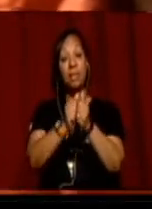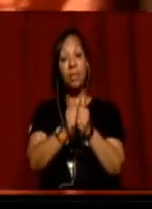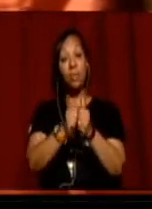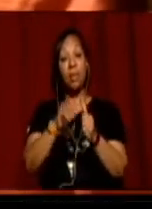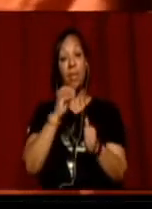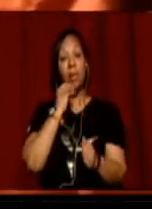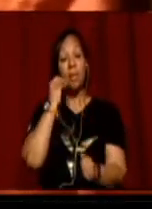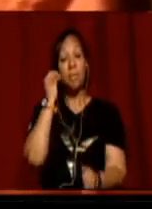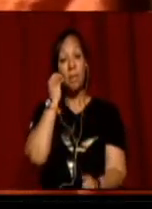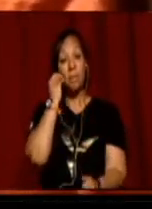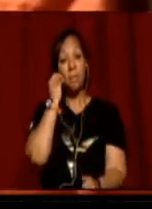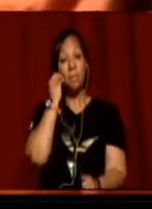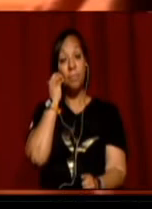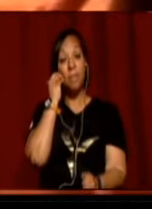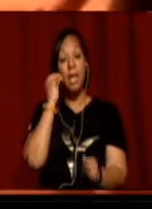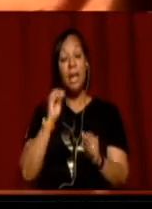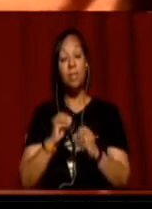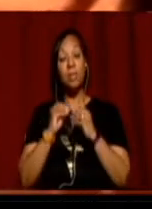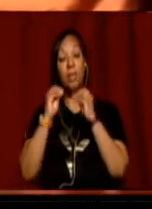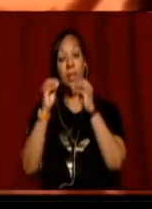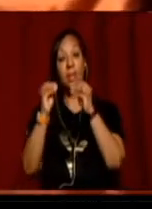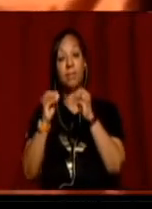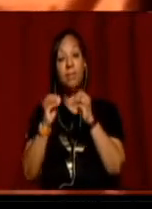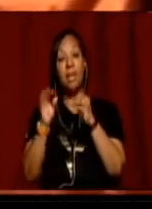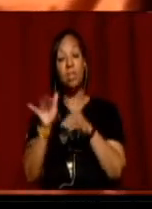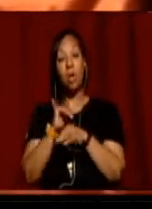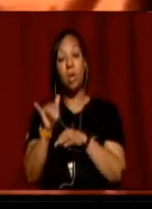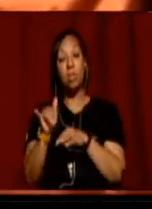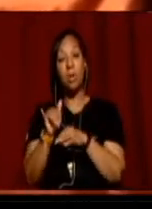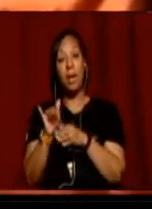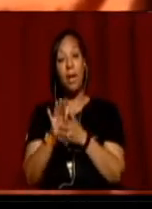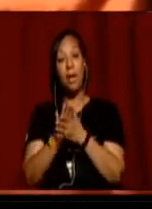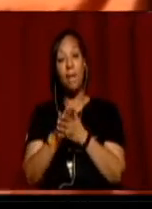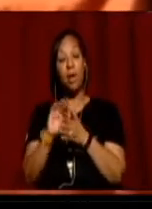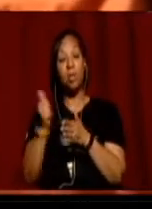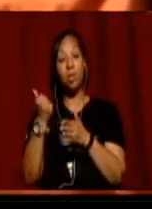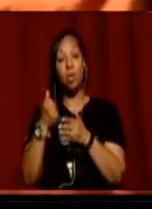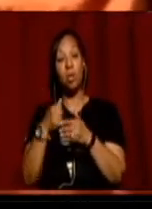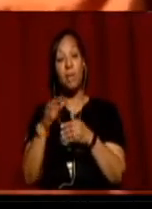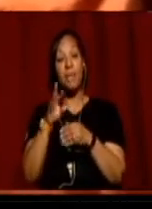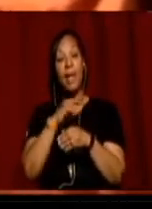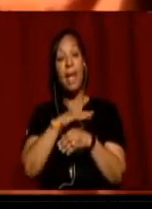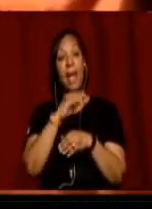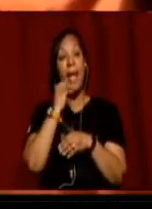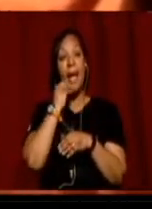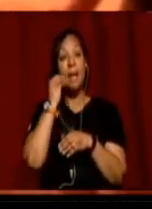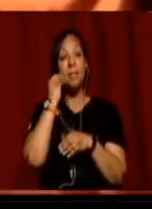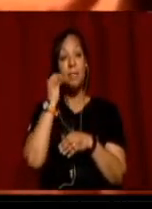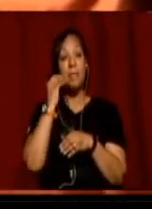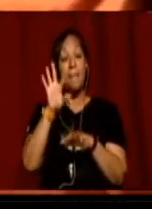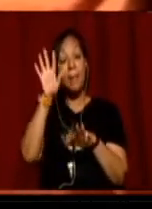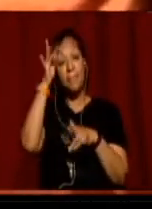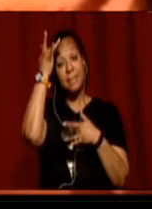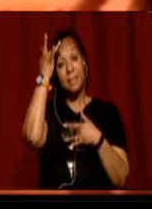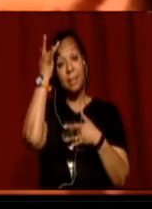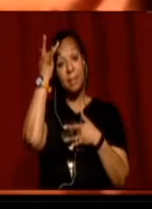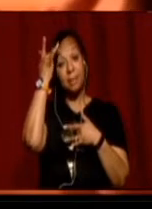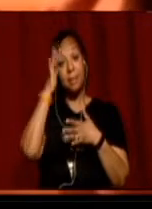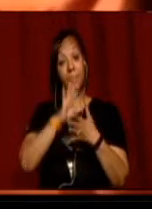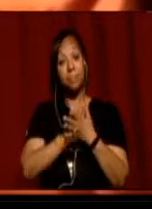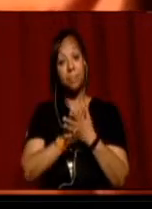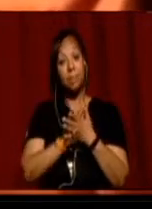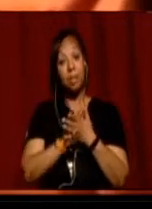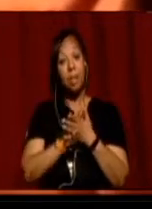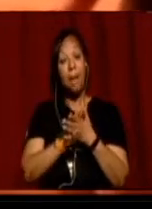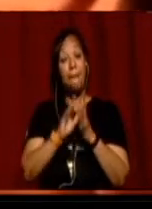to stay in as they go to work. And then we also have alternative housing for people who might be positive, but not so sick that they